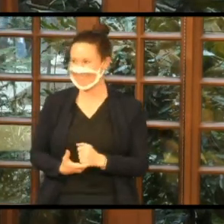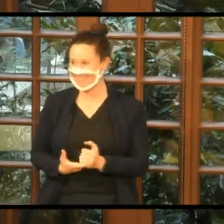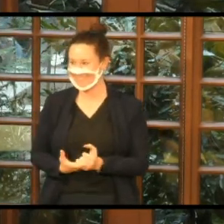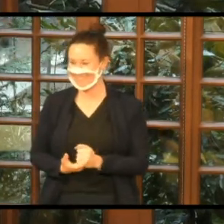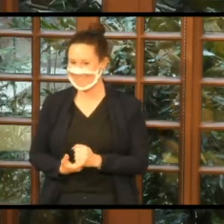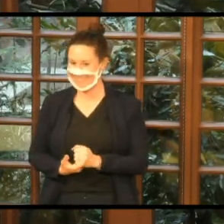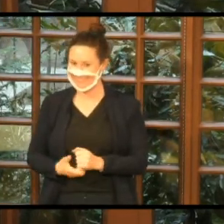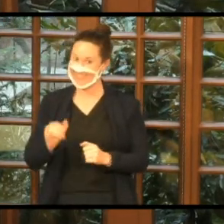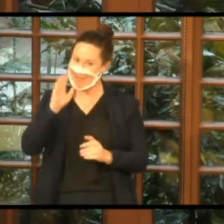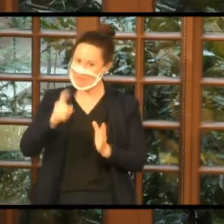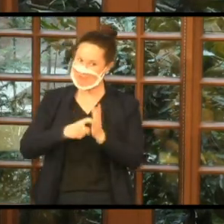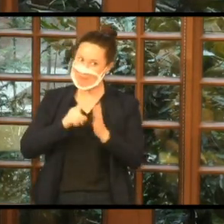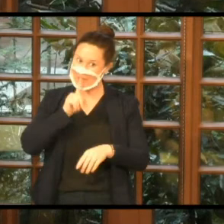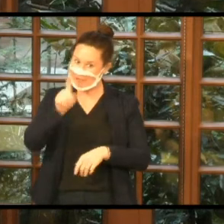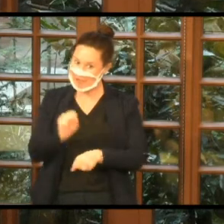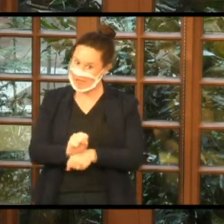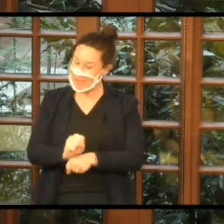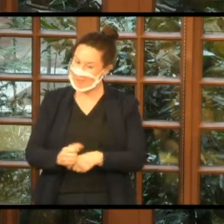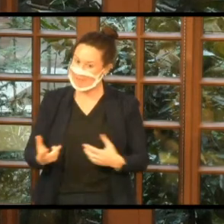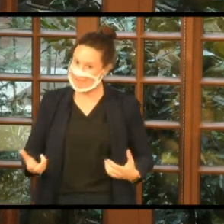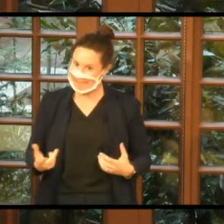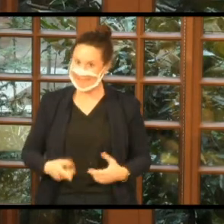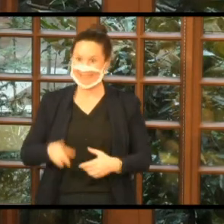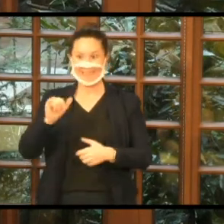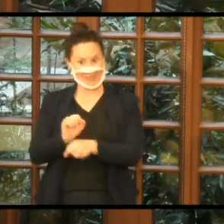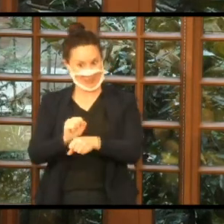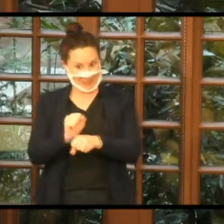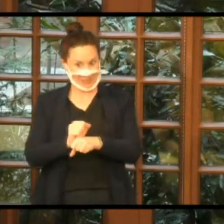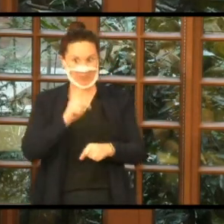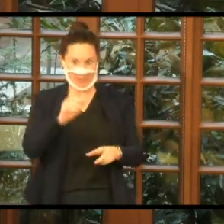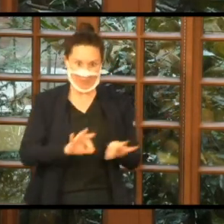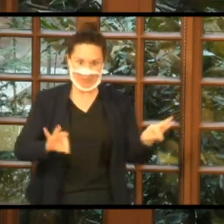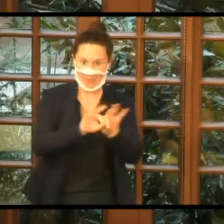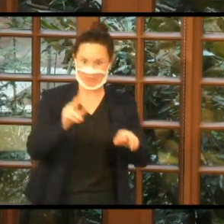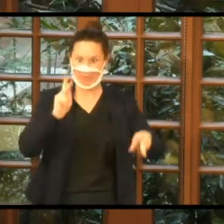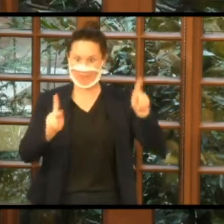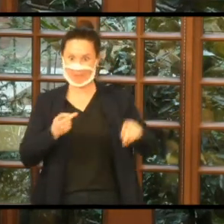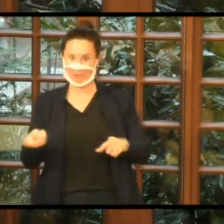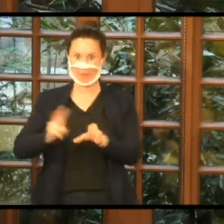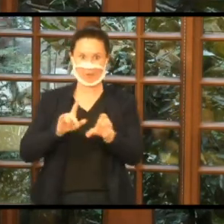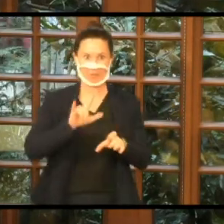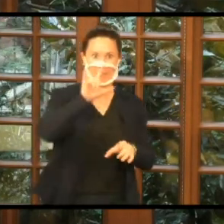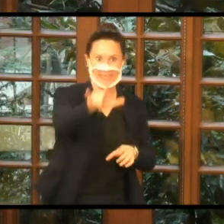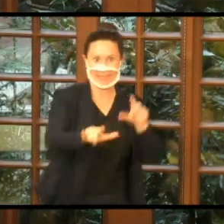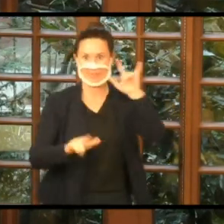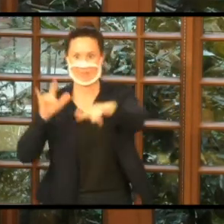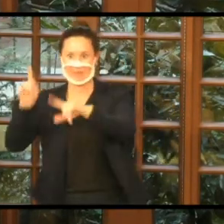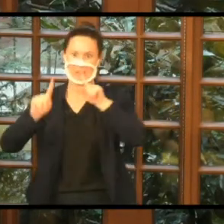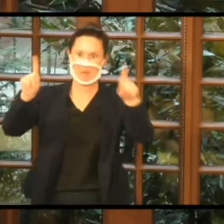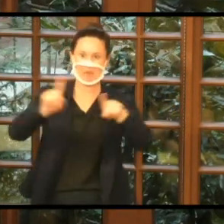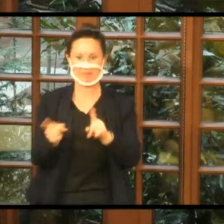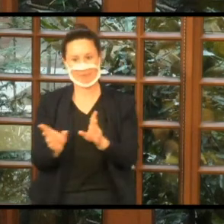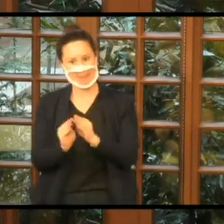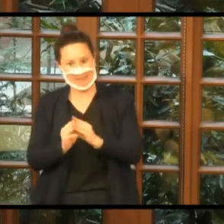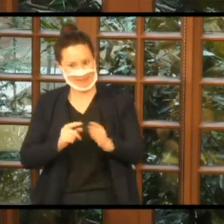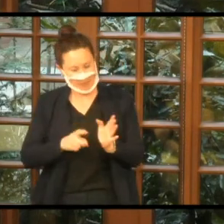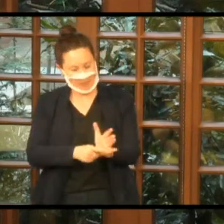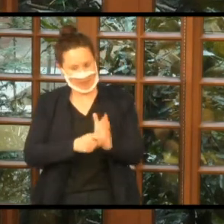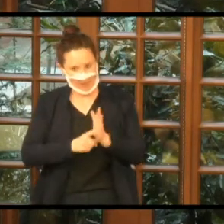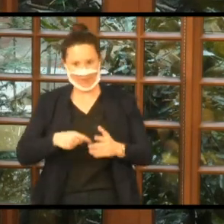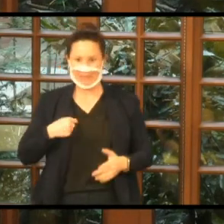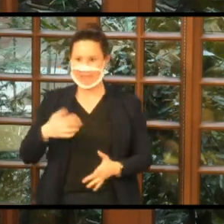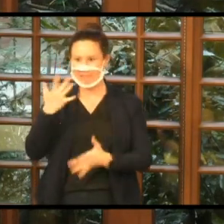That would require a real job, one with stakes high enough to strap employees into planes and blast them toward consequential meetings. I get by on